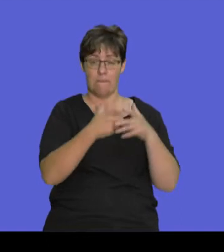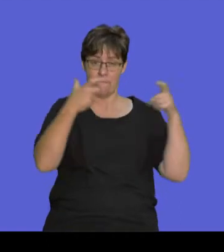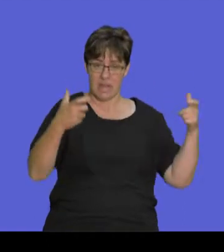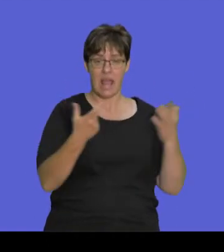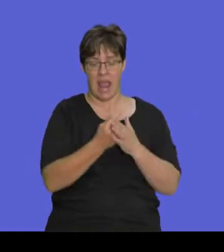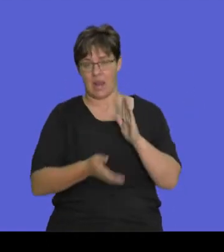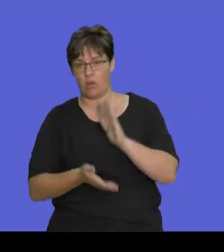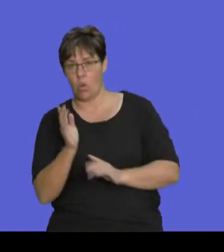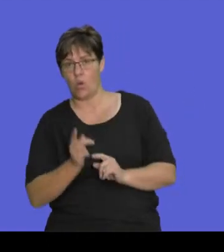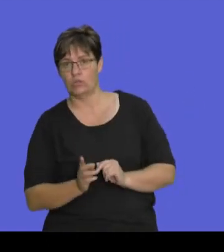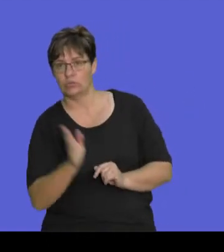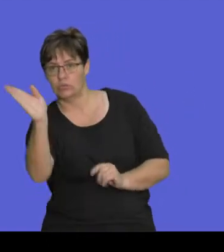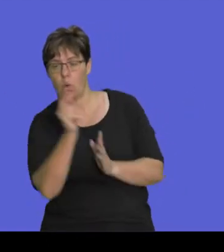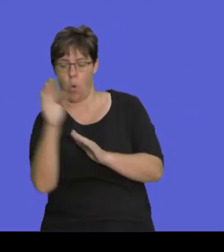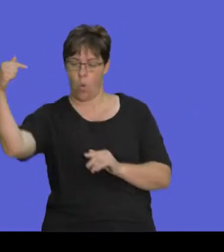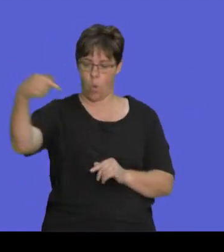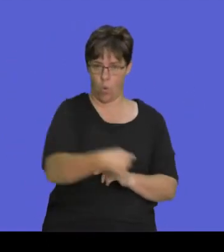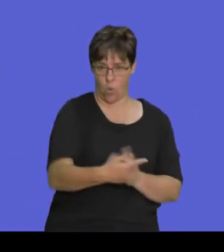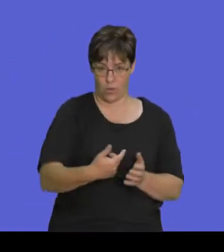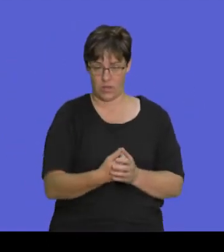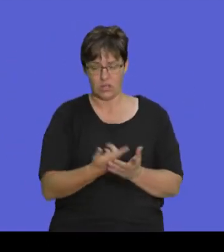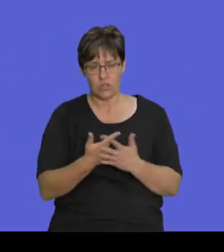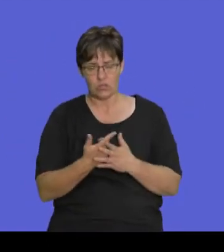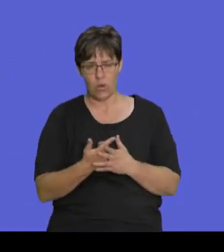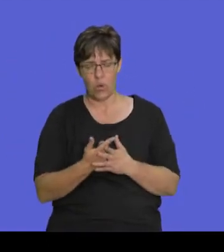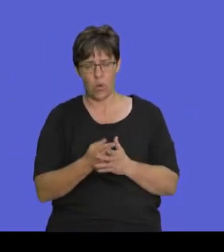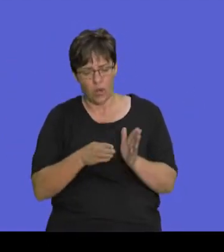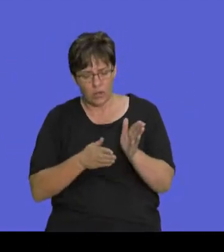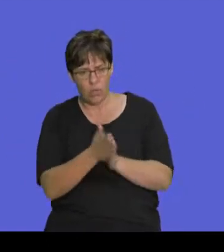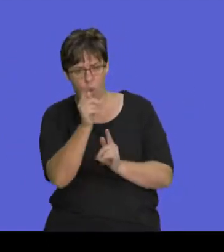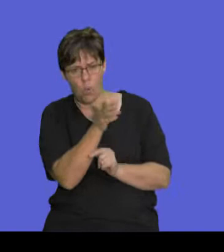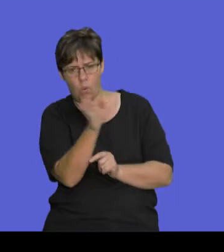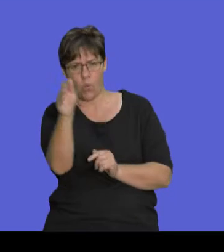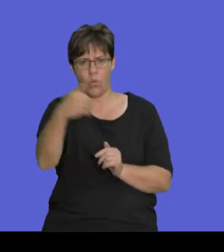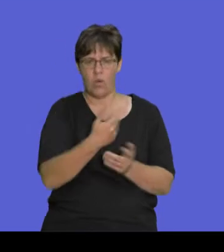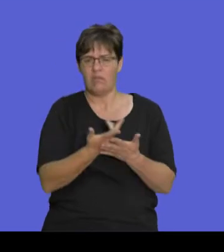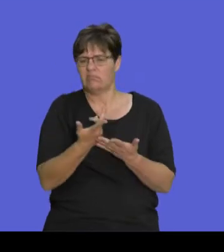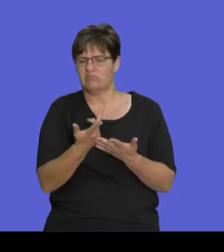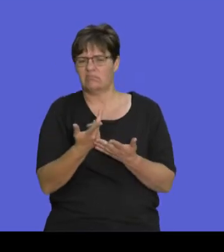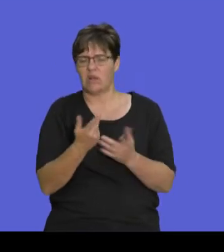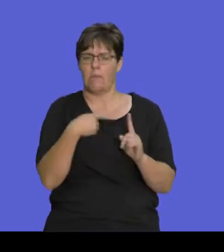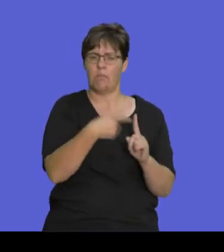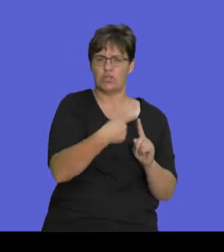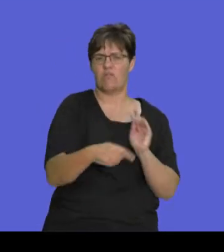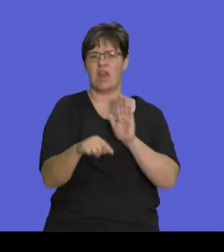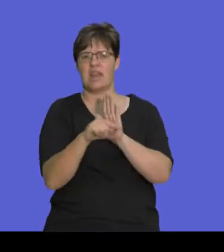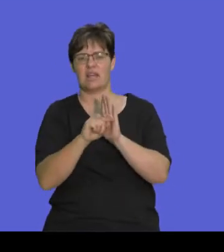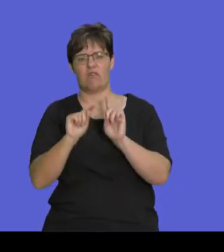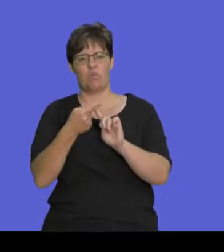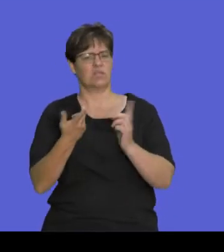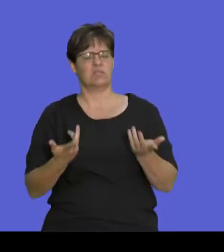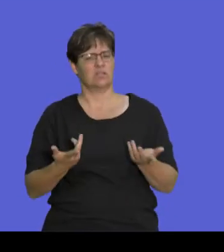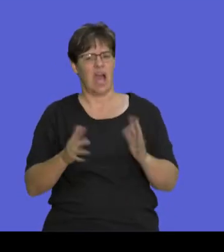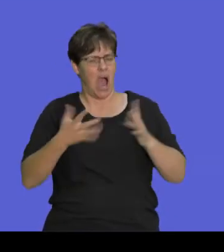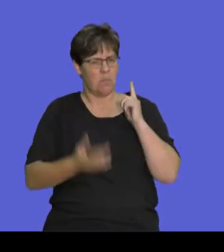as direction. So how can we determine the direction of an electric field around a positive or a negative point charge?